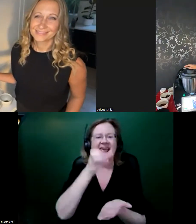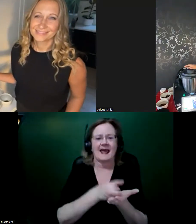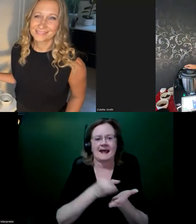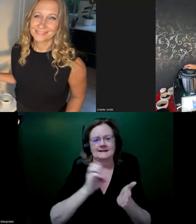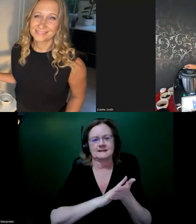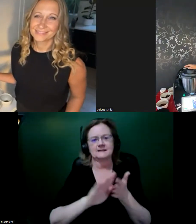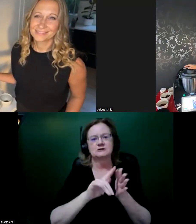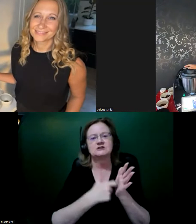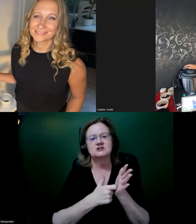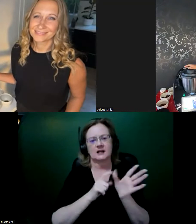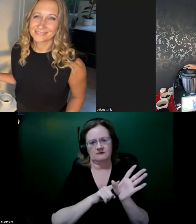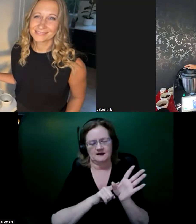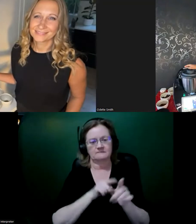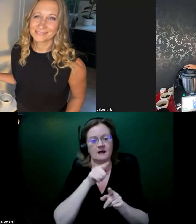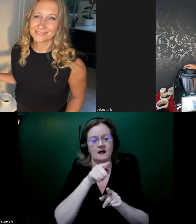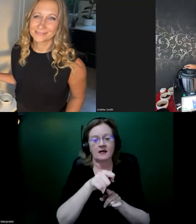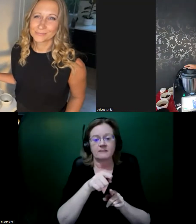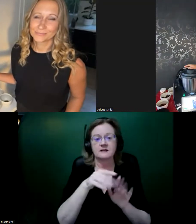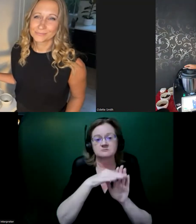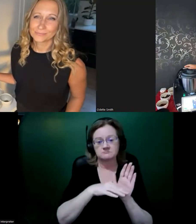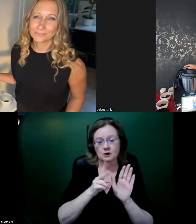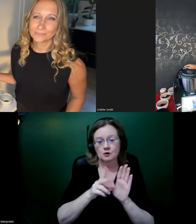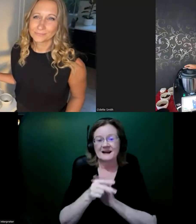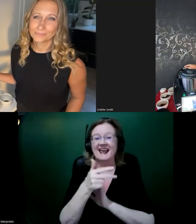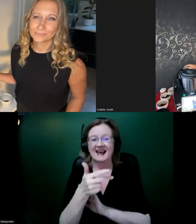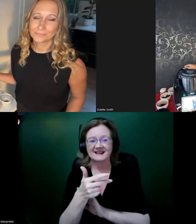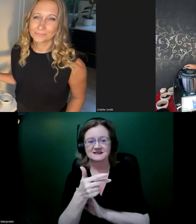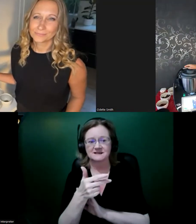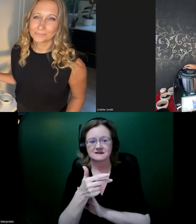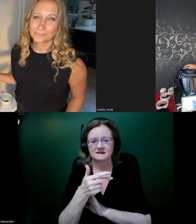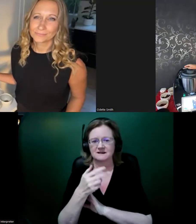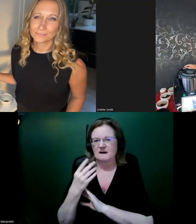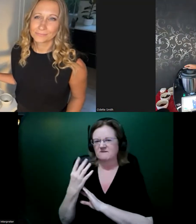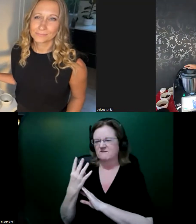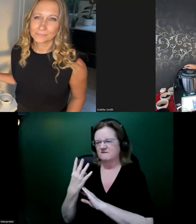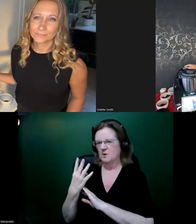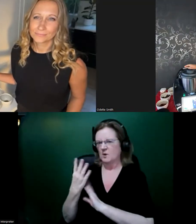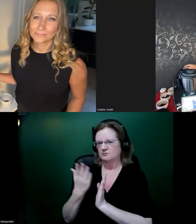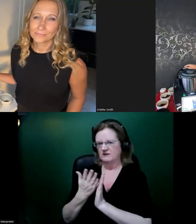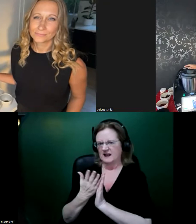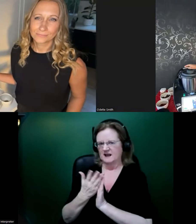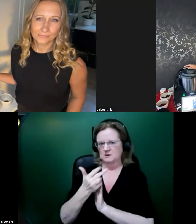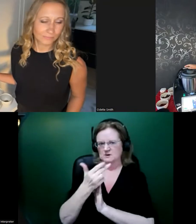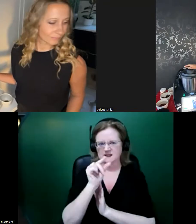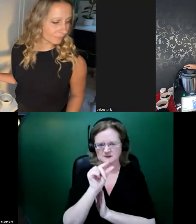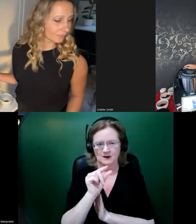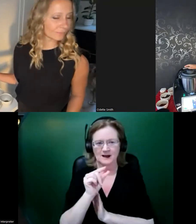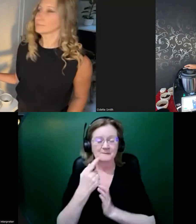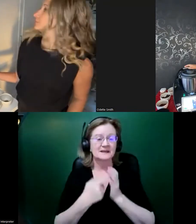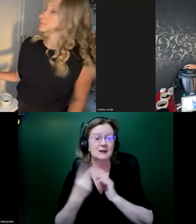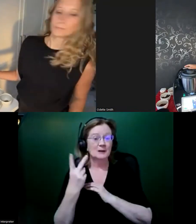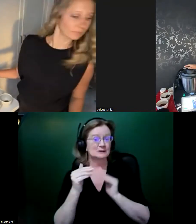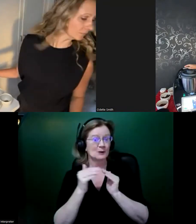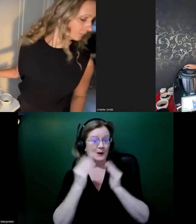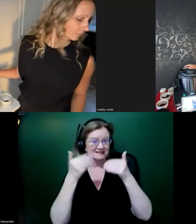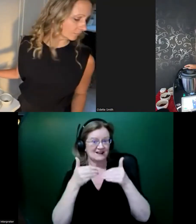thought this recipe normally serves 8, which means 4 because 8 tiny little portions. But there's only 2 of us home tonight. So I thought, why